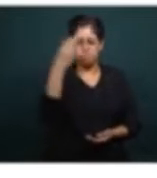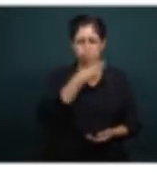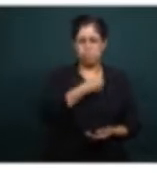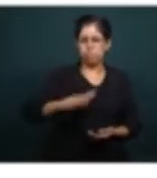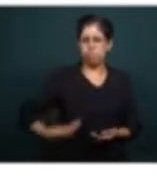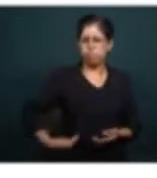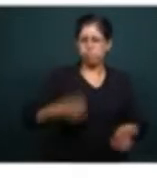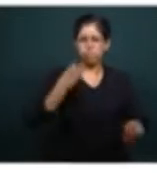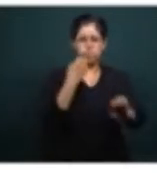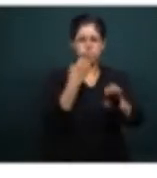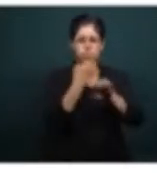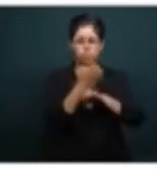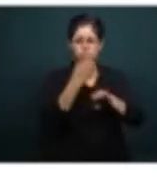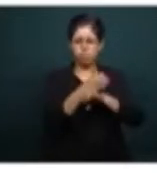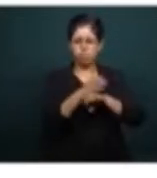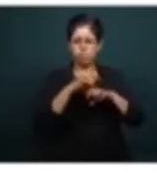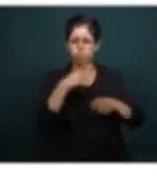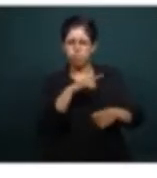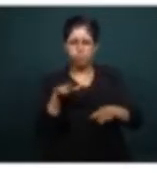municipal and